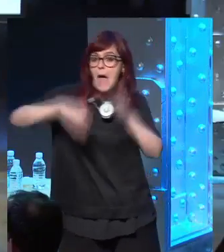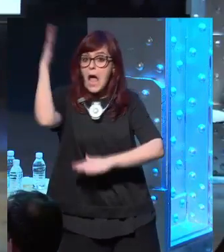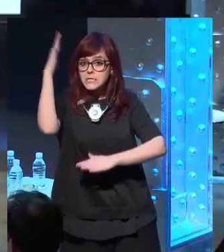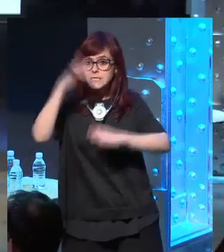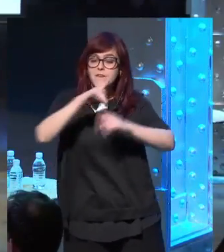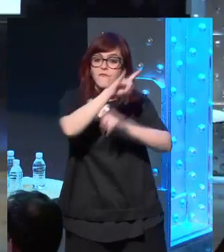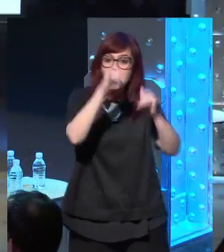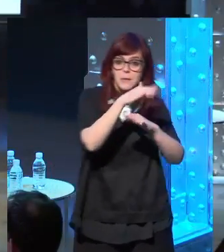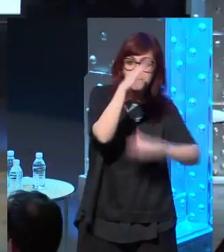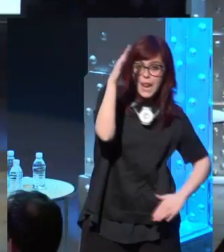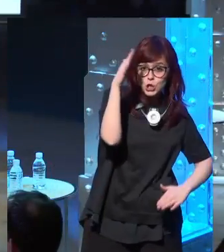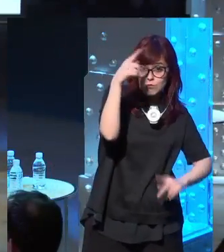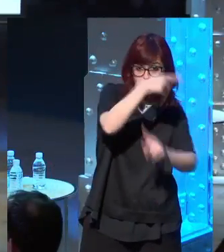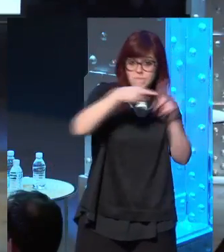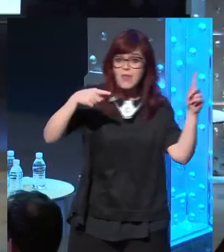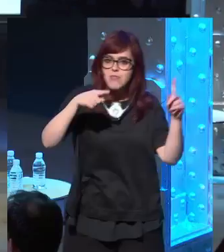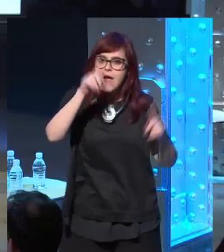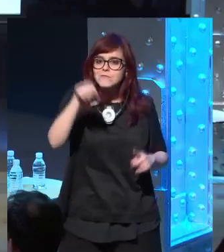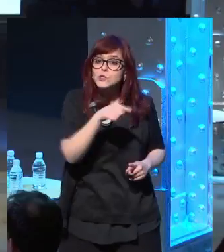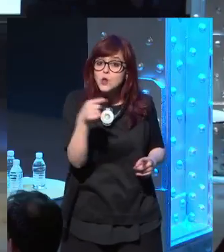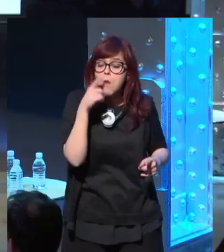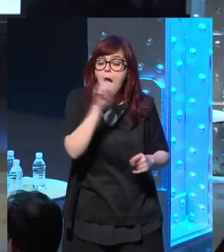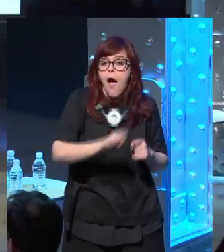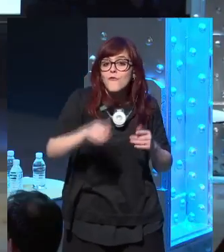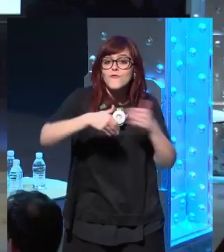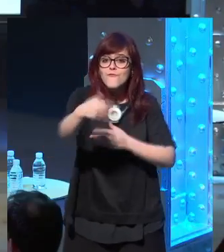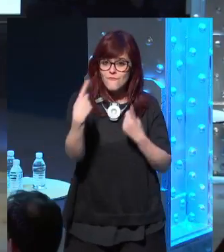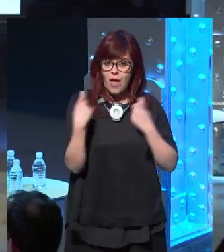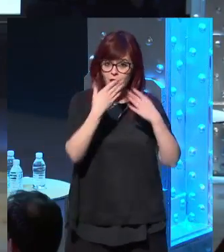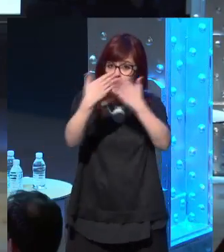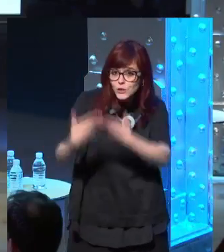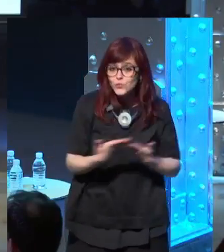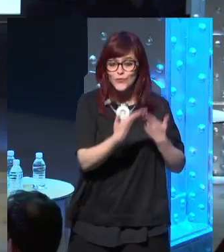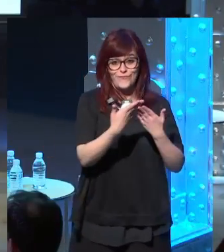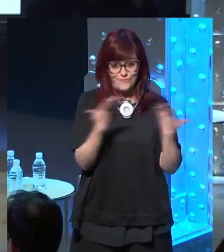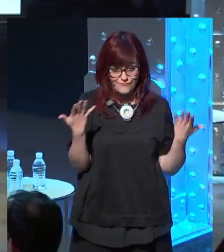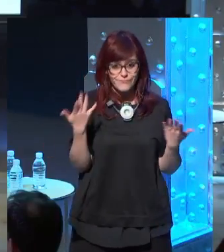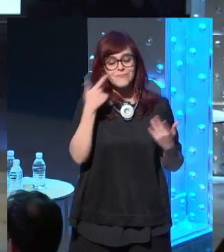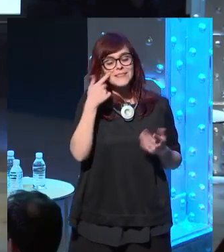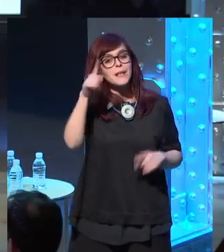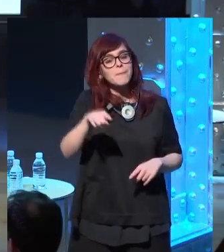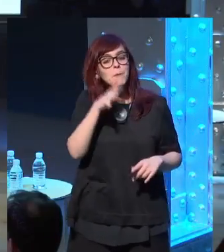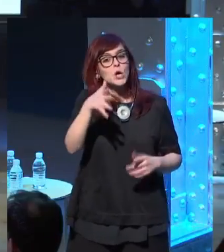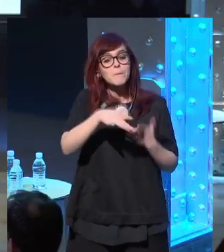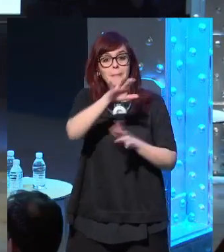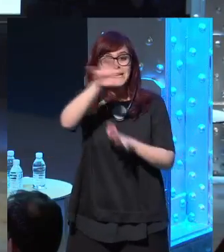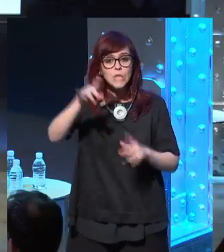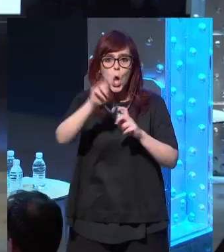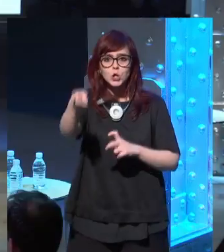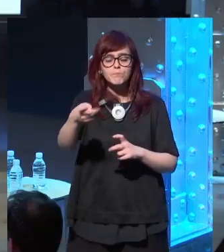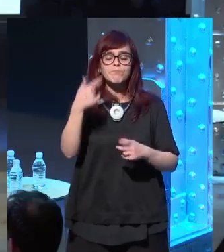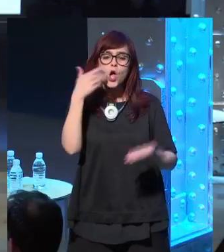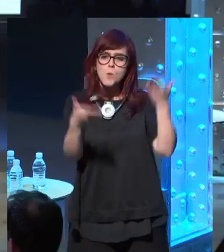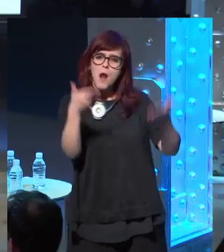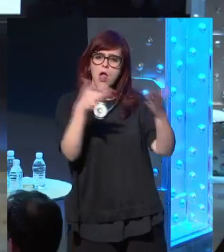That is what we're going to see. We've been looking at what explains why some countries are happier than others